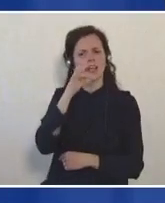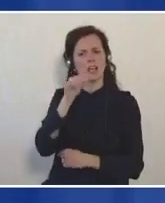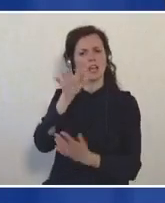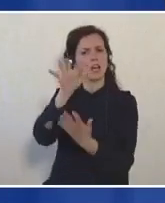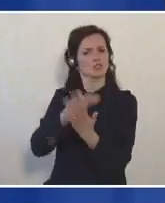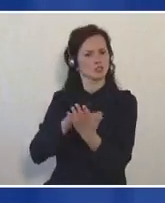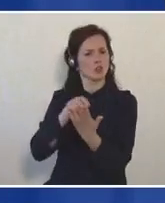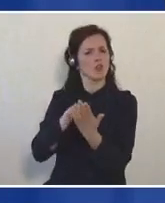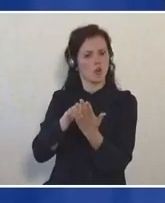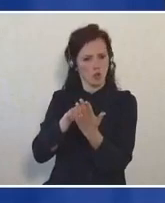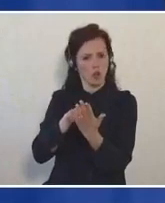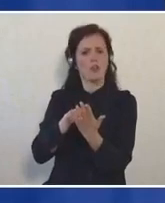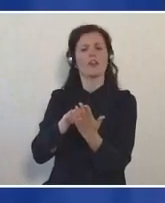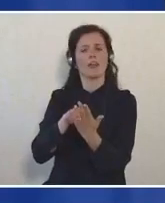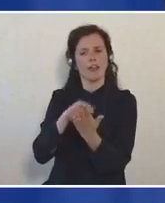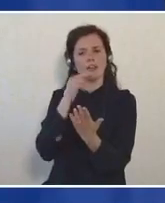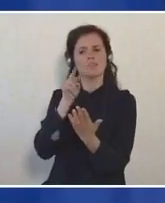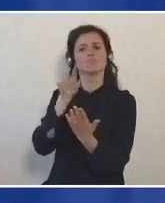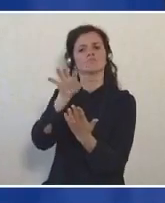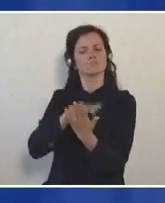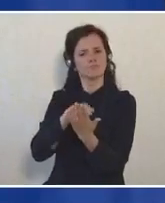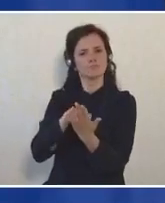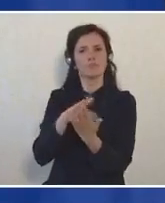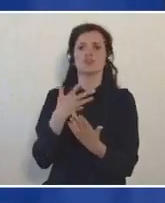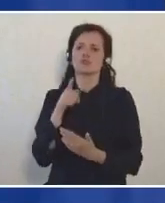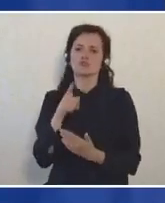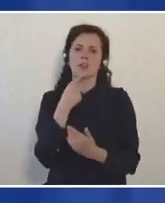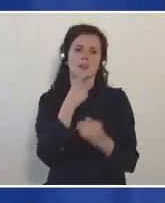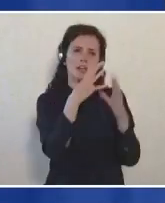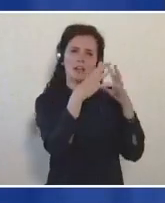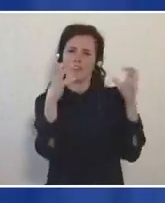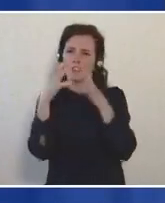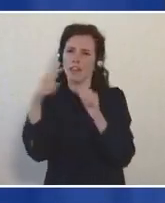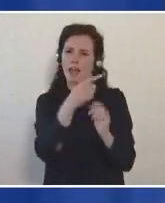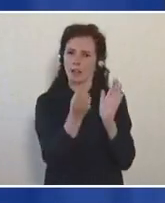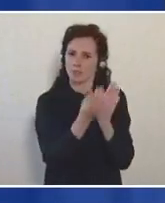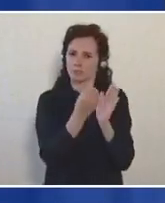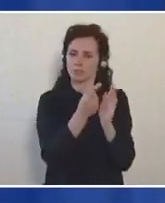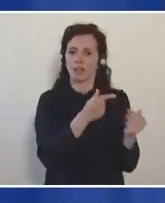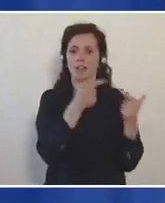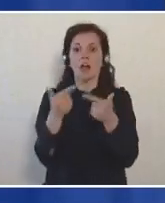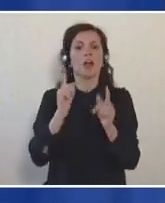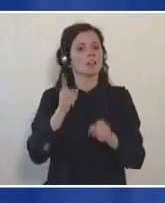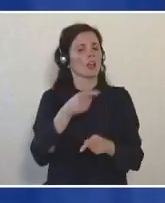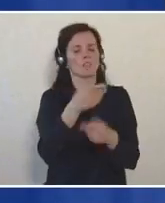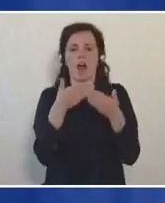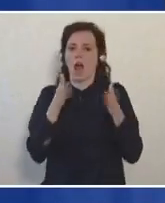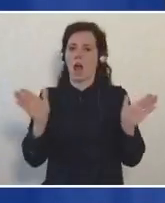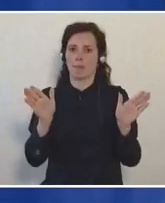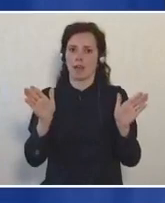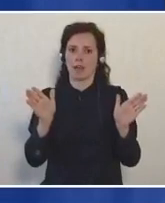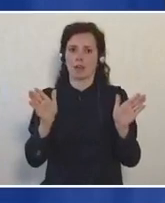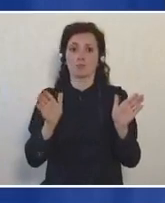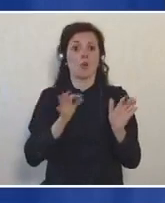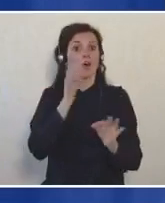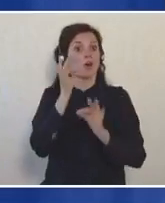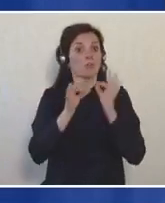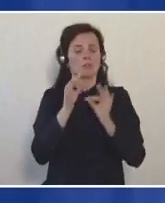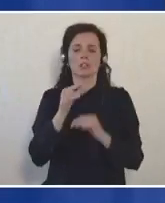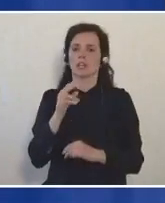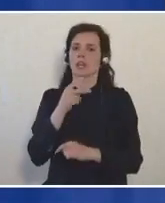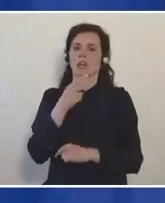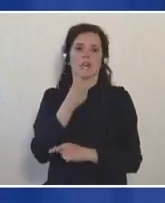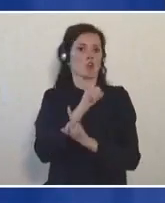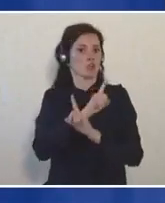chains have to be open. So clear no to export bans, a clear no